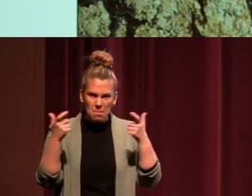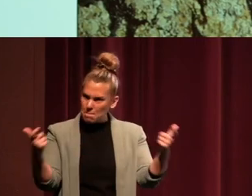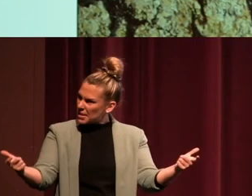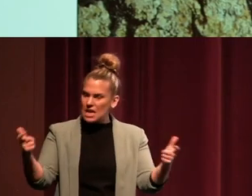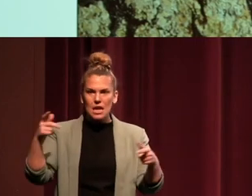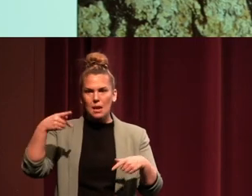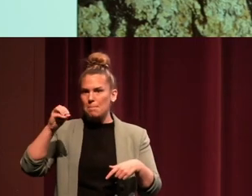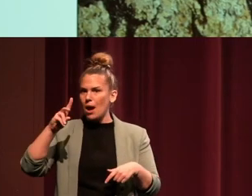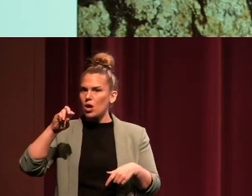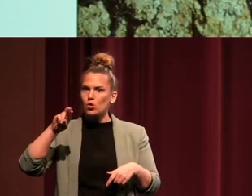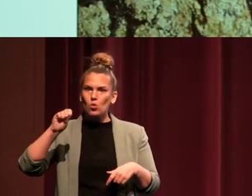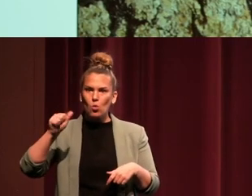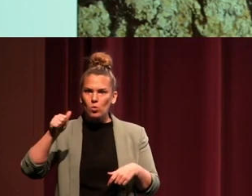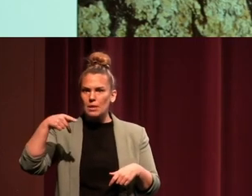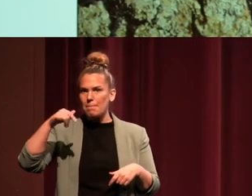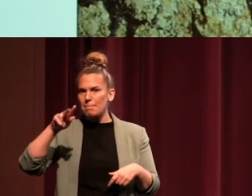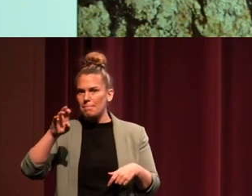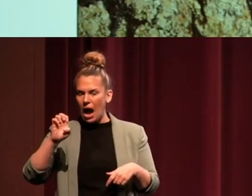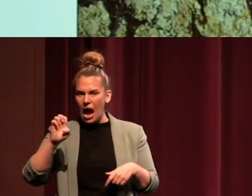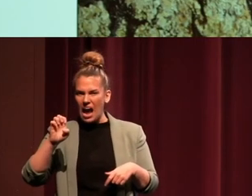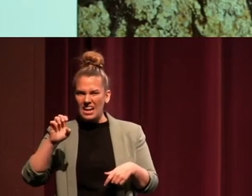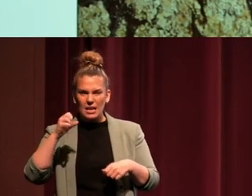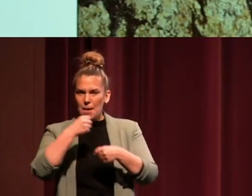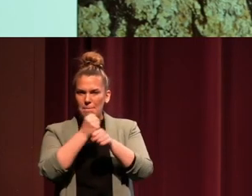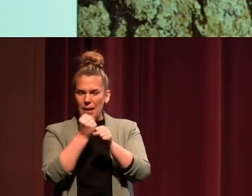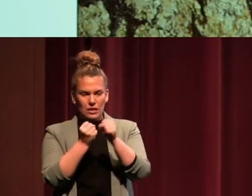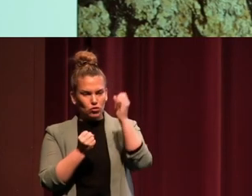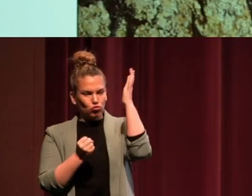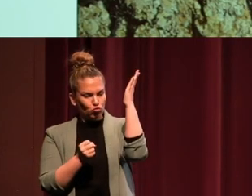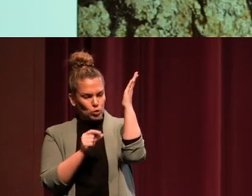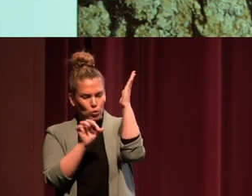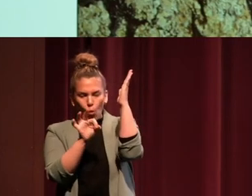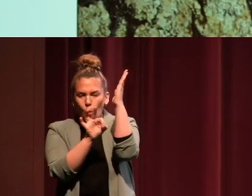Again, punching a small hole in them does not harm the tree, I promise.